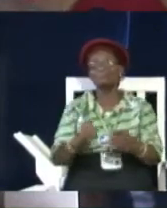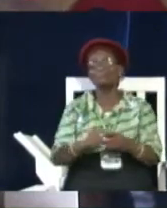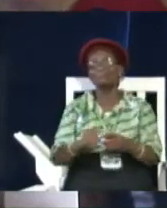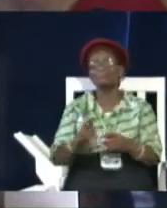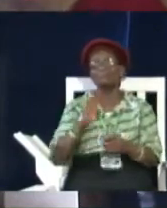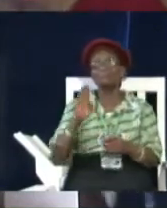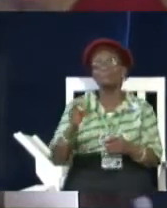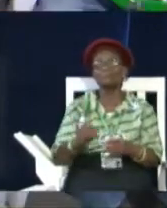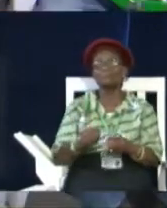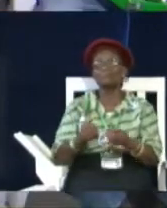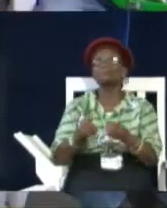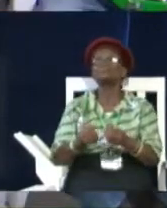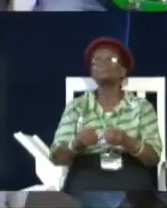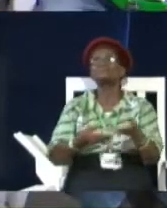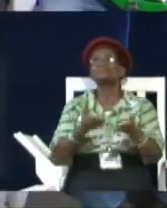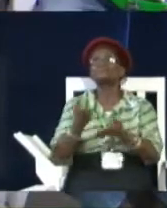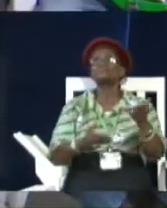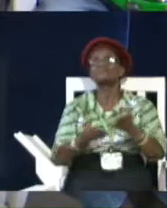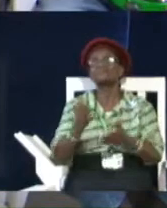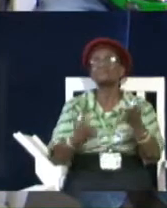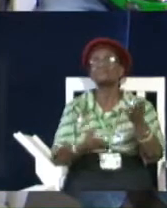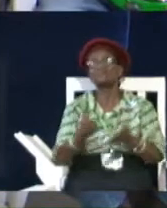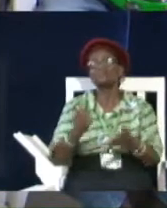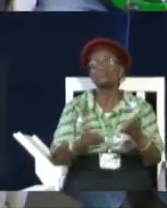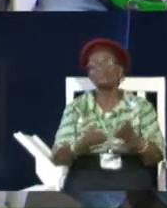When do you want your miracle?